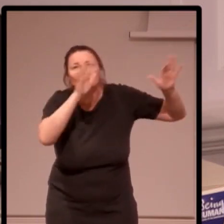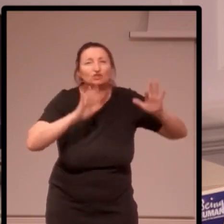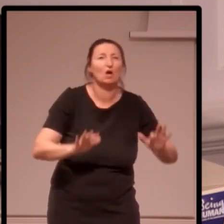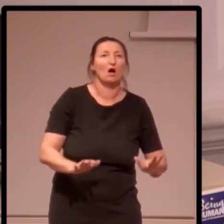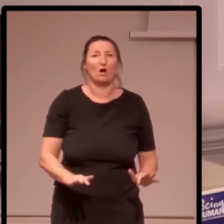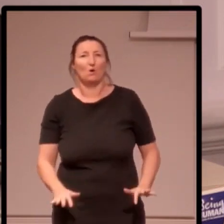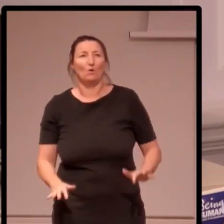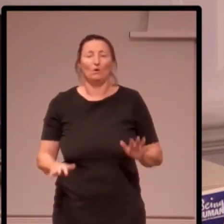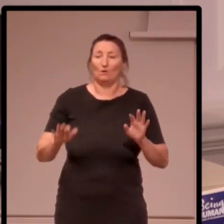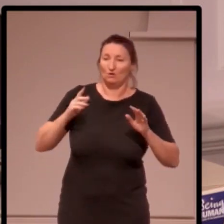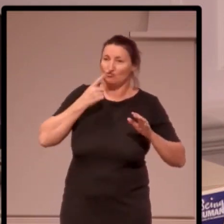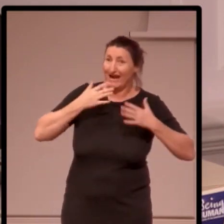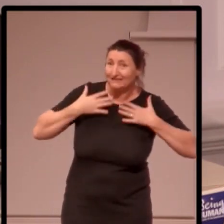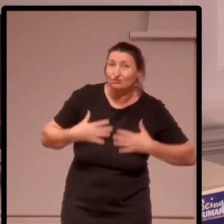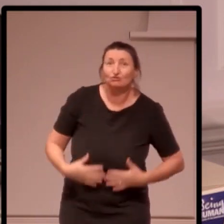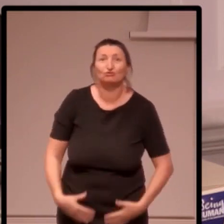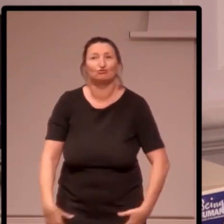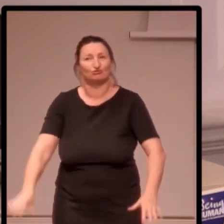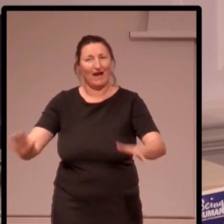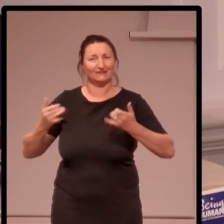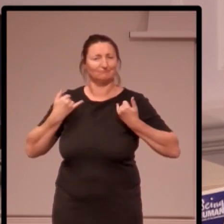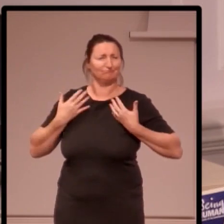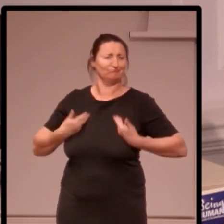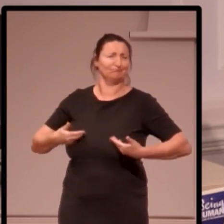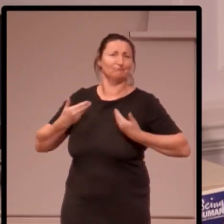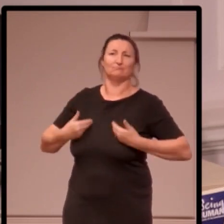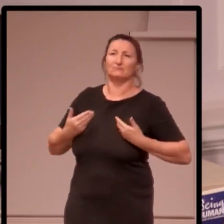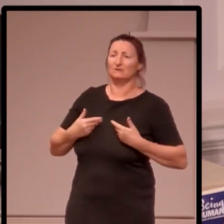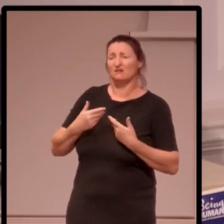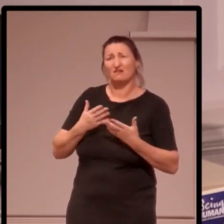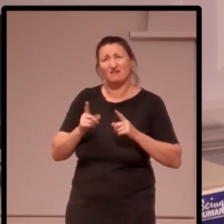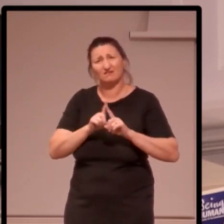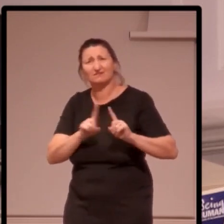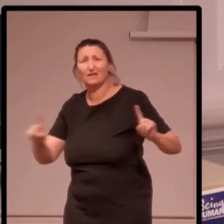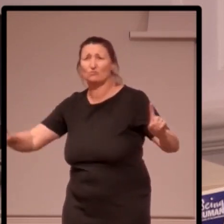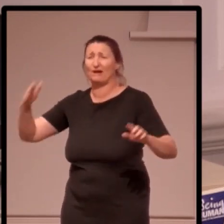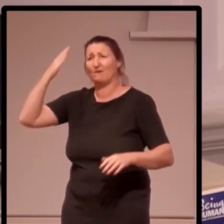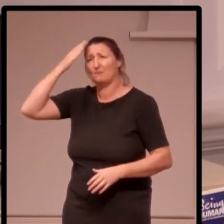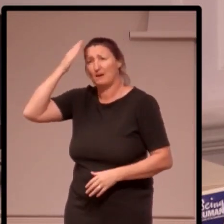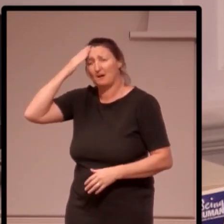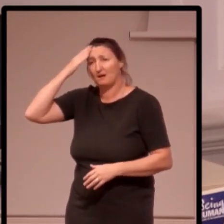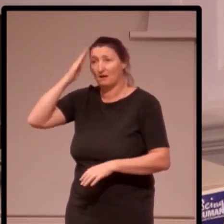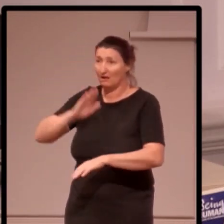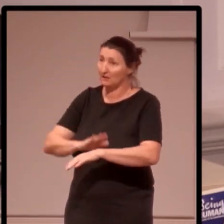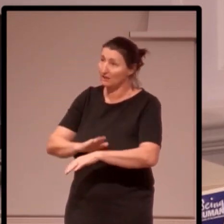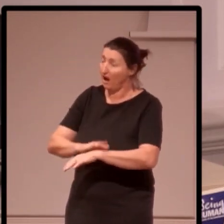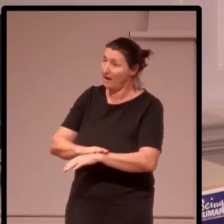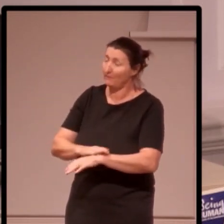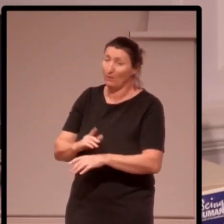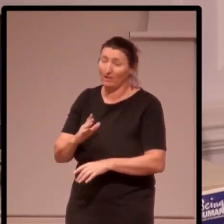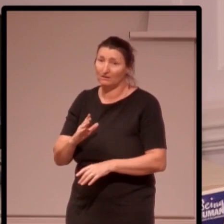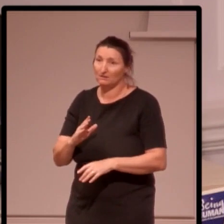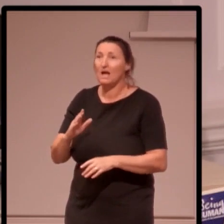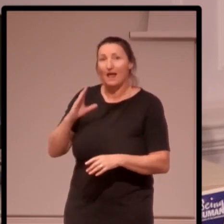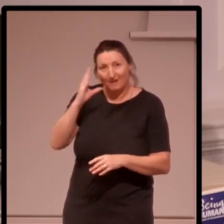Rue de Sèvres, red dress from Père Noël, how long we'll be away from Mama? Only time will. Tell me,